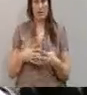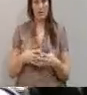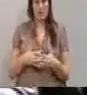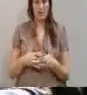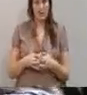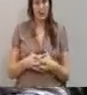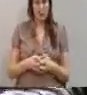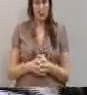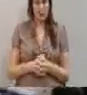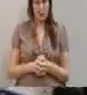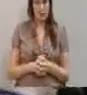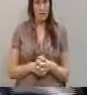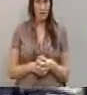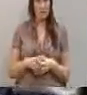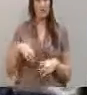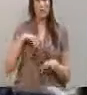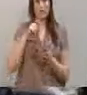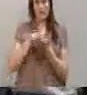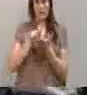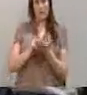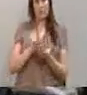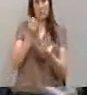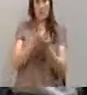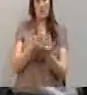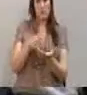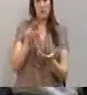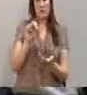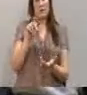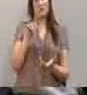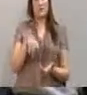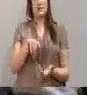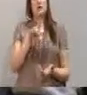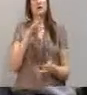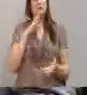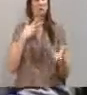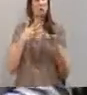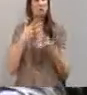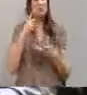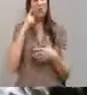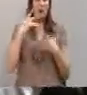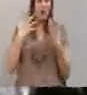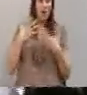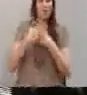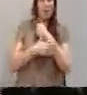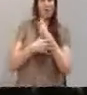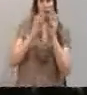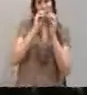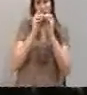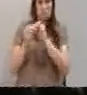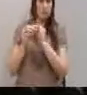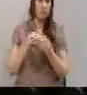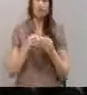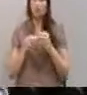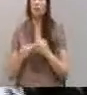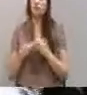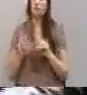Planning Commission on effective proposals on what can be done to turn the country around. But in Parliament, at